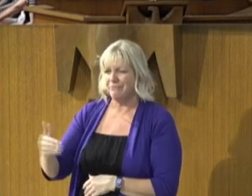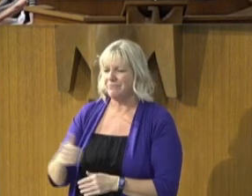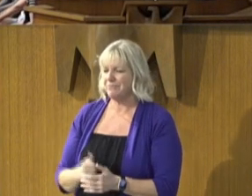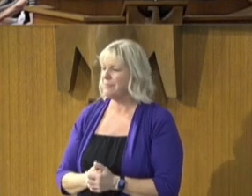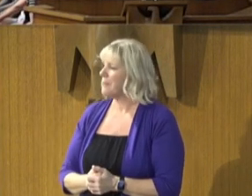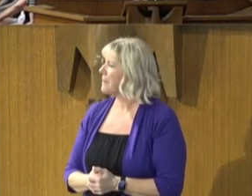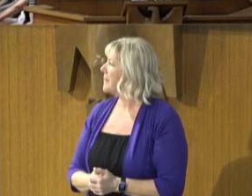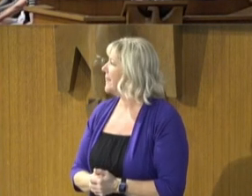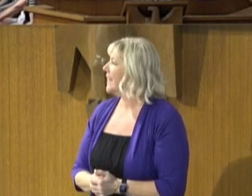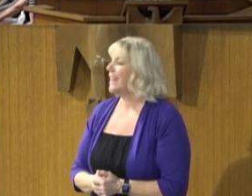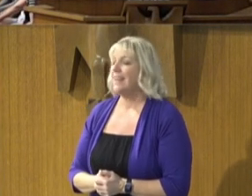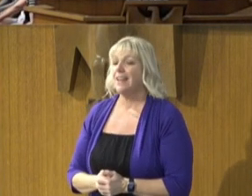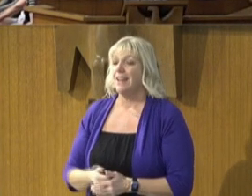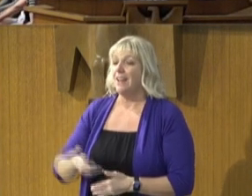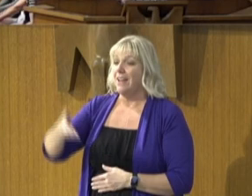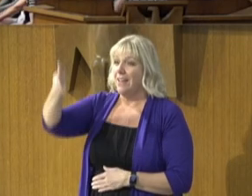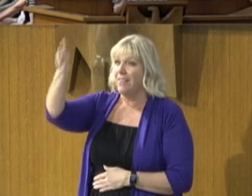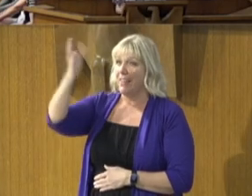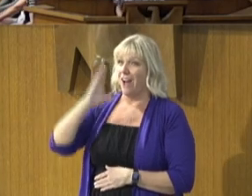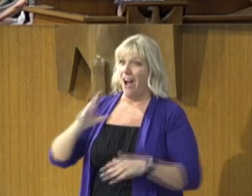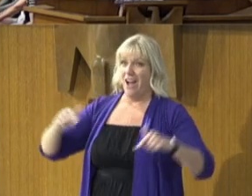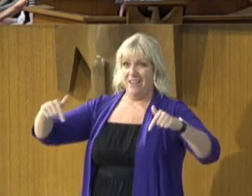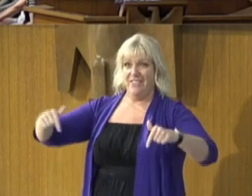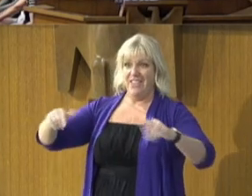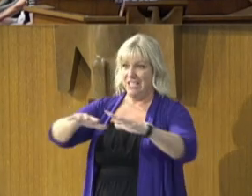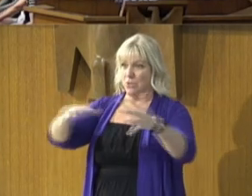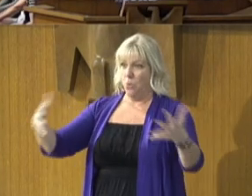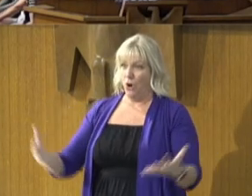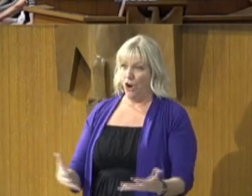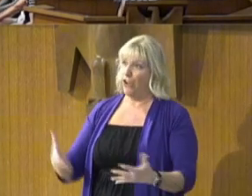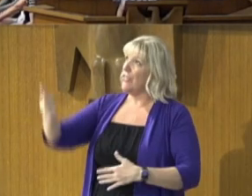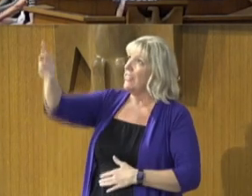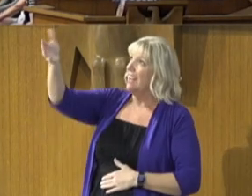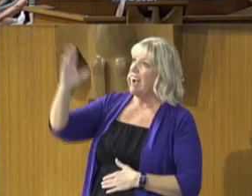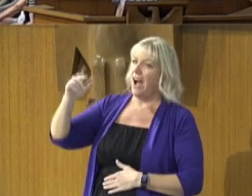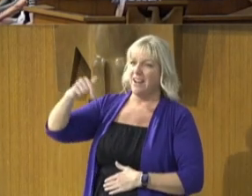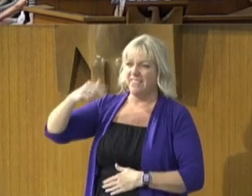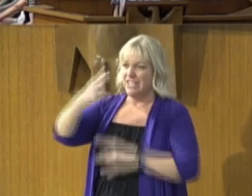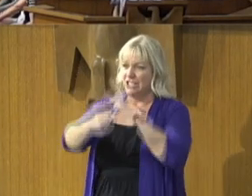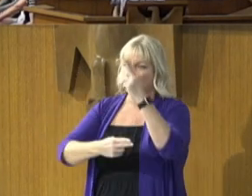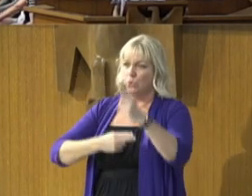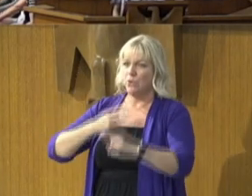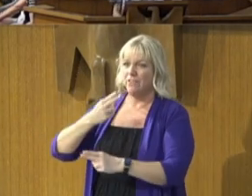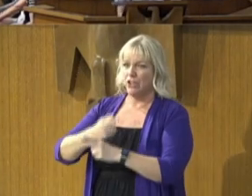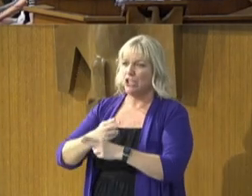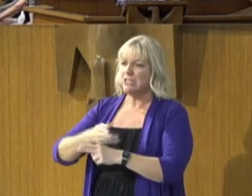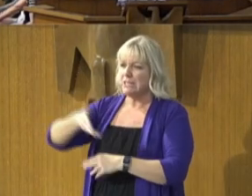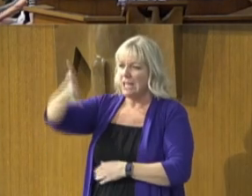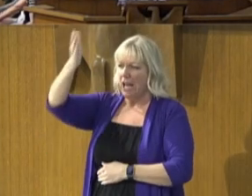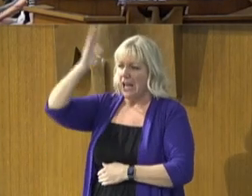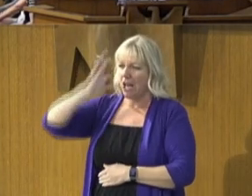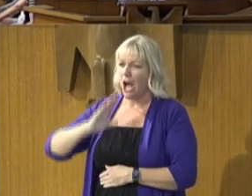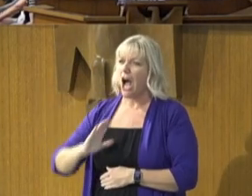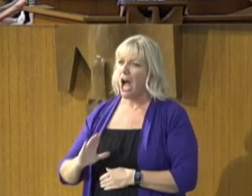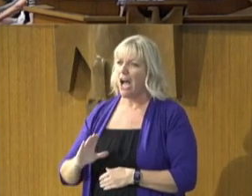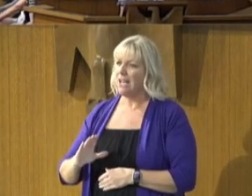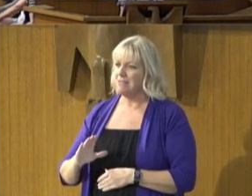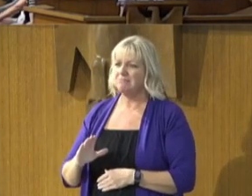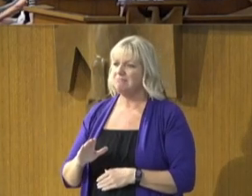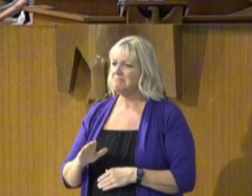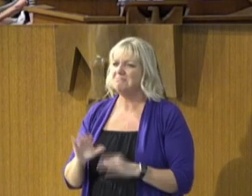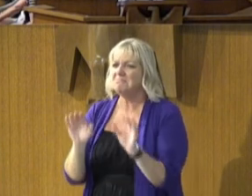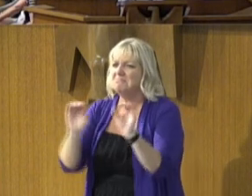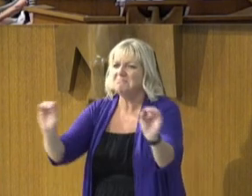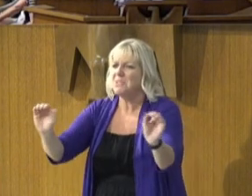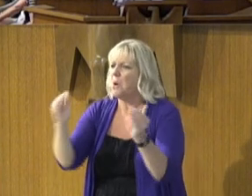The God of this world, the God of this universe, is moving across all of our boundaries and borders